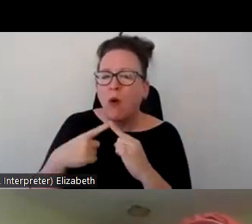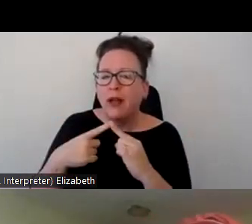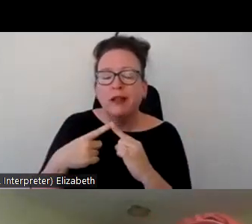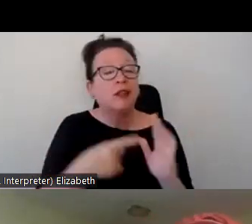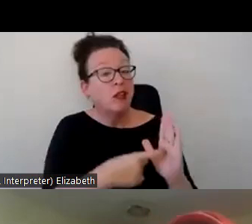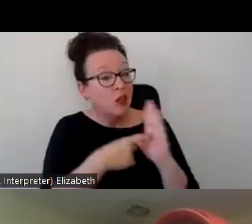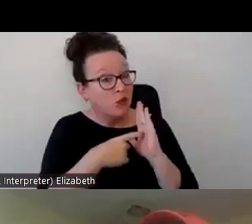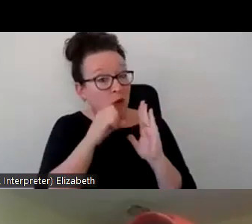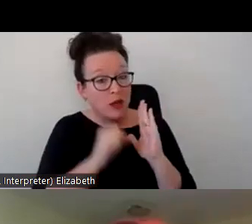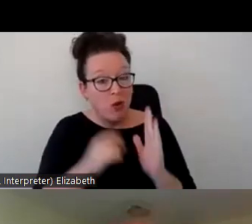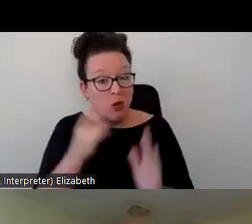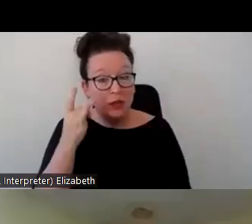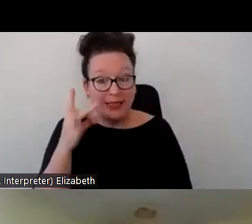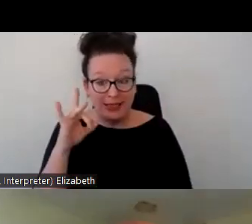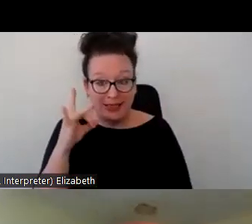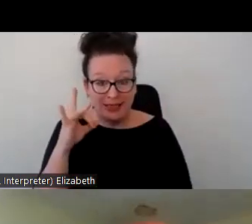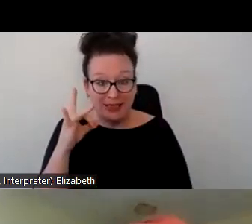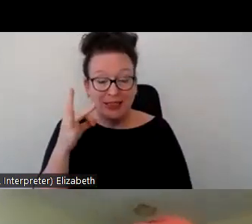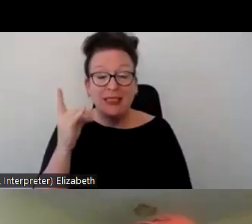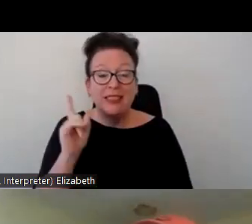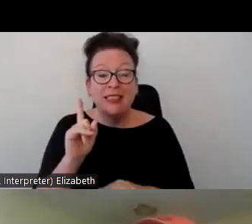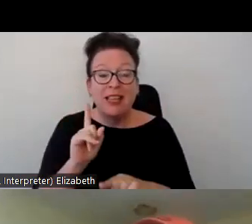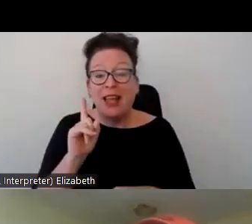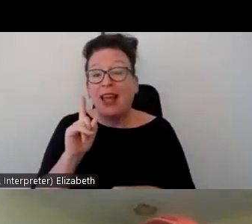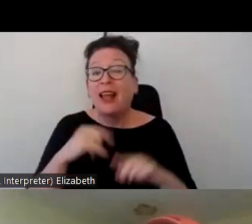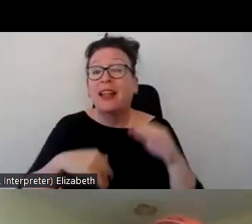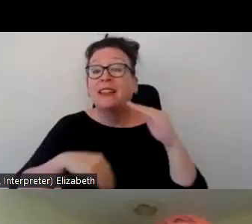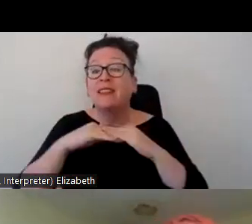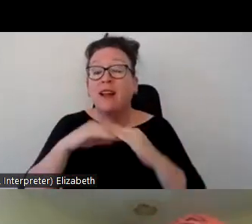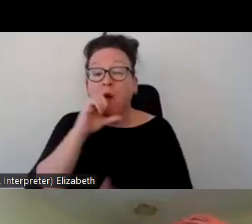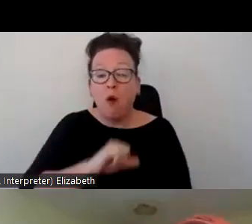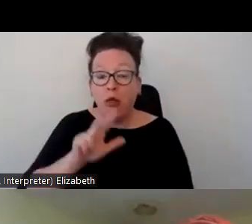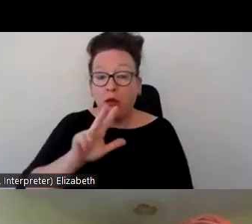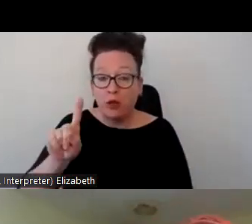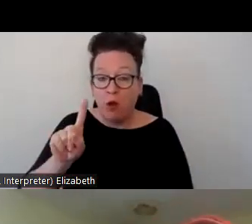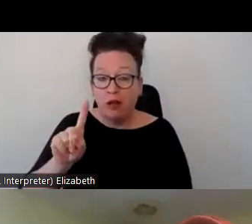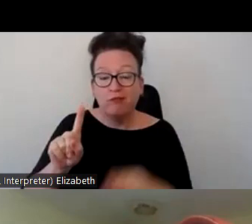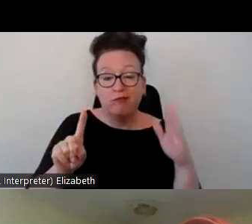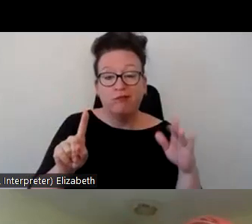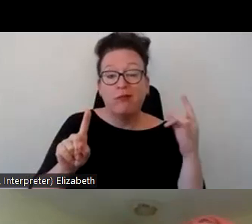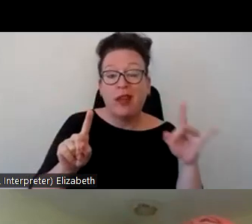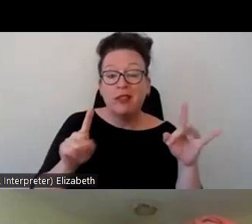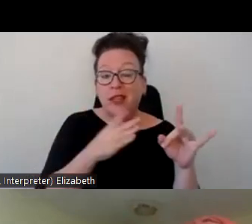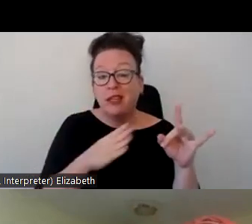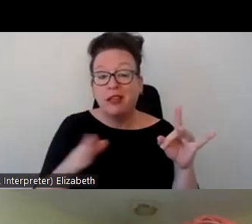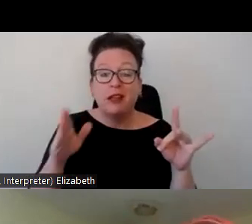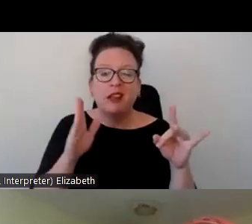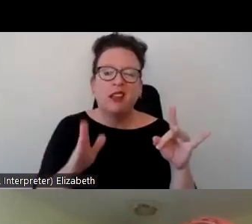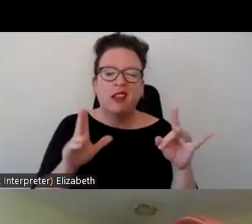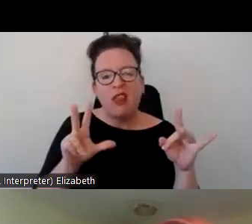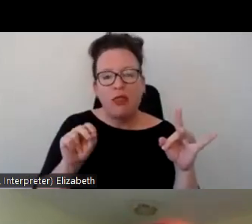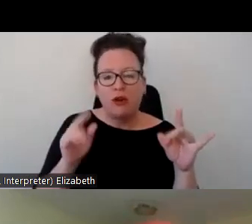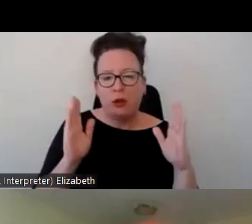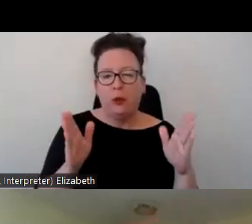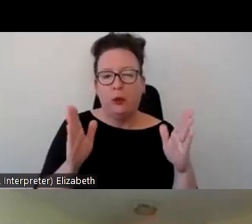18. You can't be 31. So you have to be between the ages of 18 and 30.